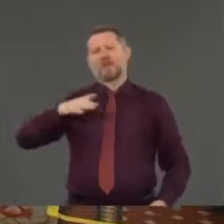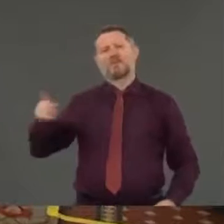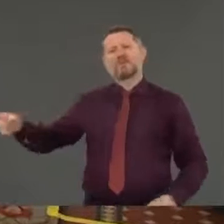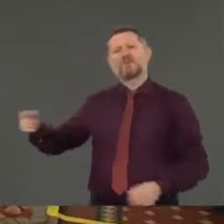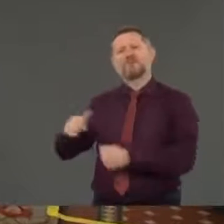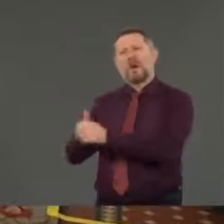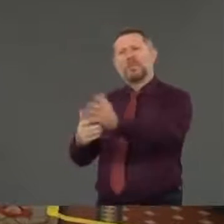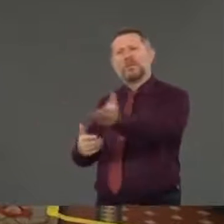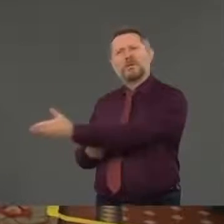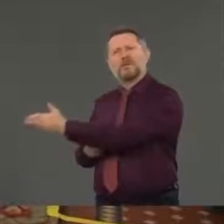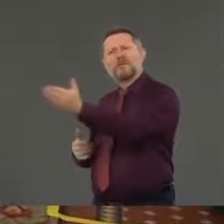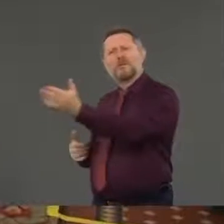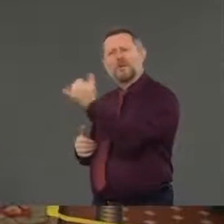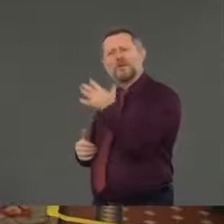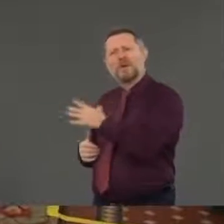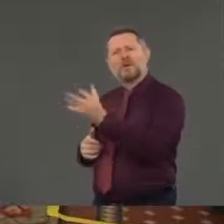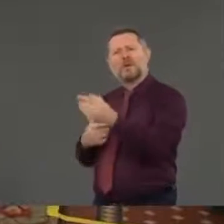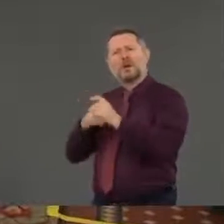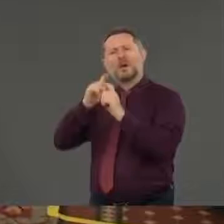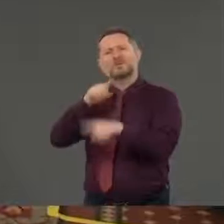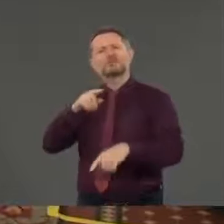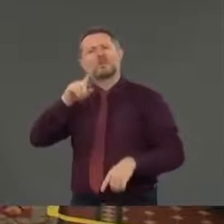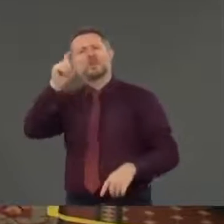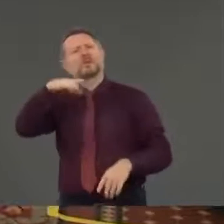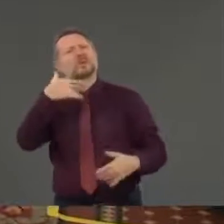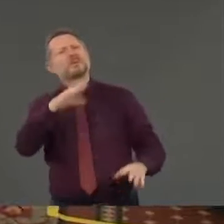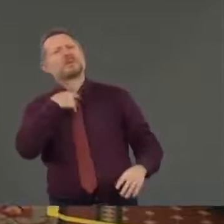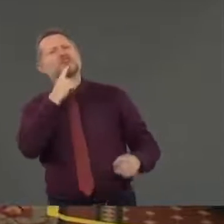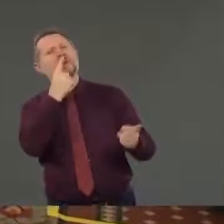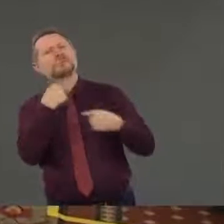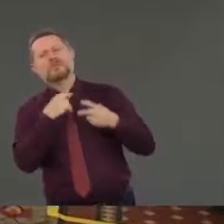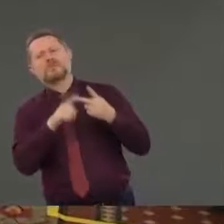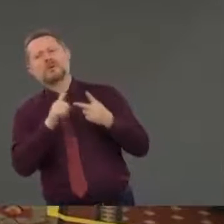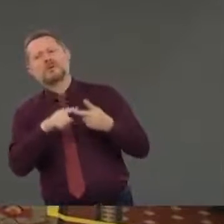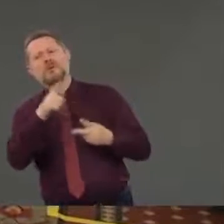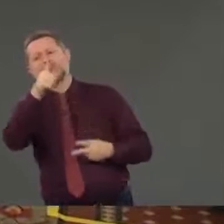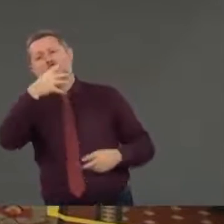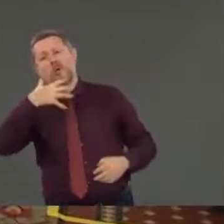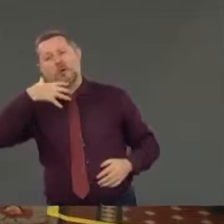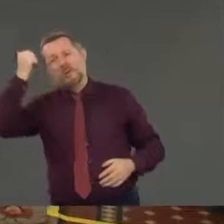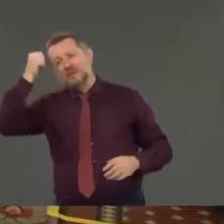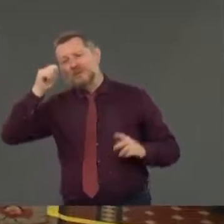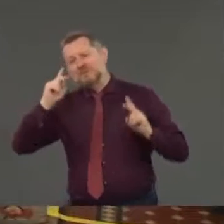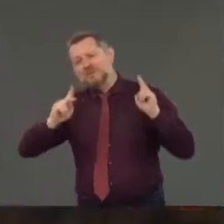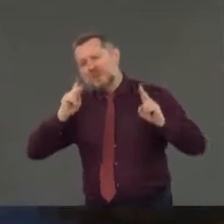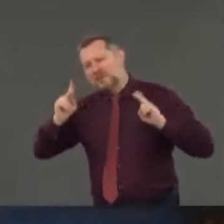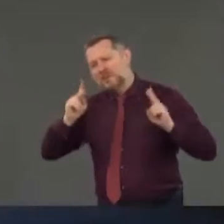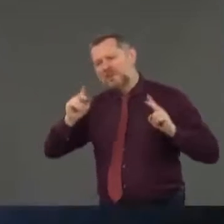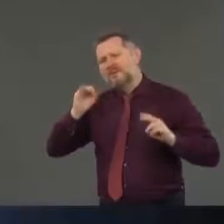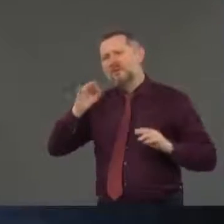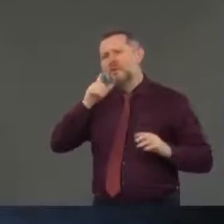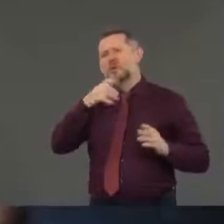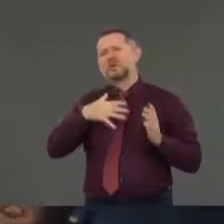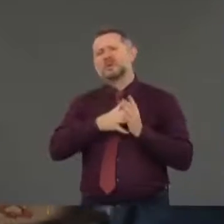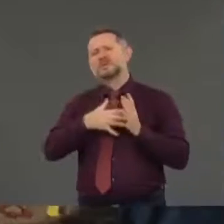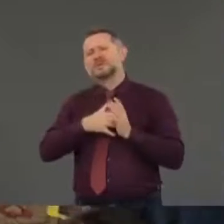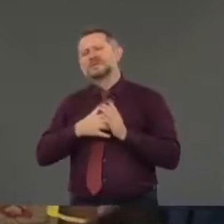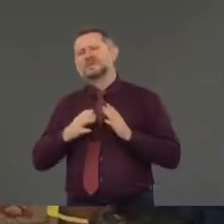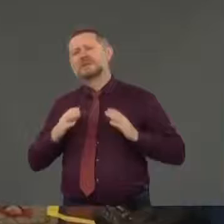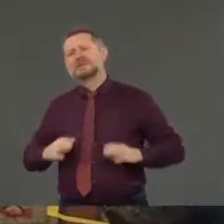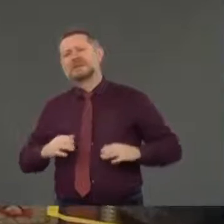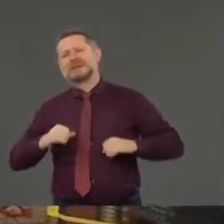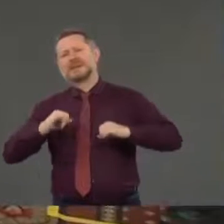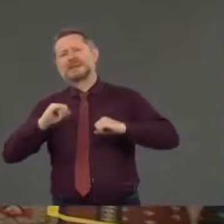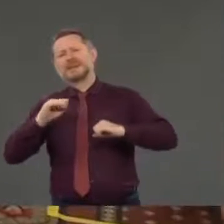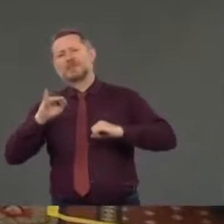just wanted just an answer on the question. I just didn't get one. I was just wondering if you think that elderly or immunocompromised workers should have protections in state law